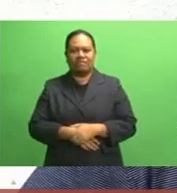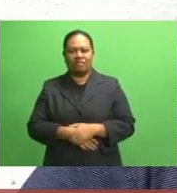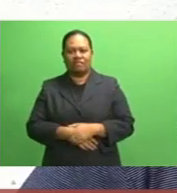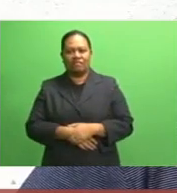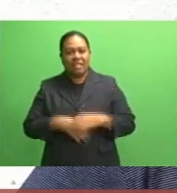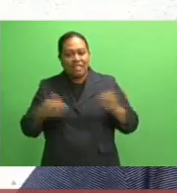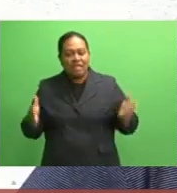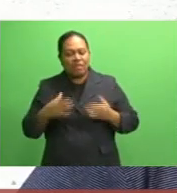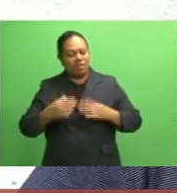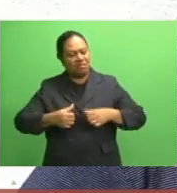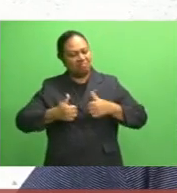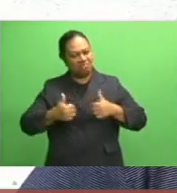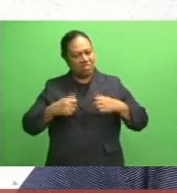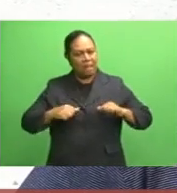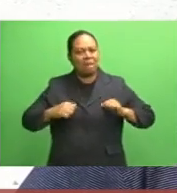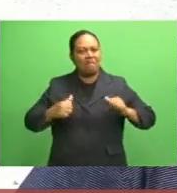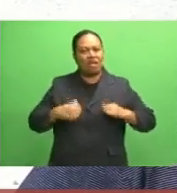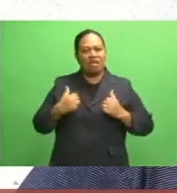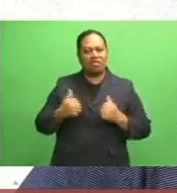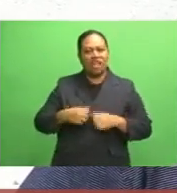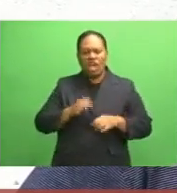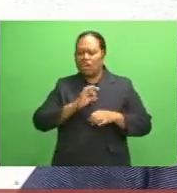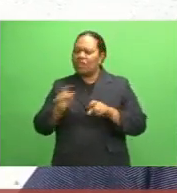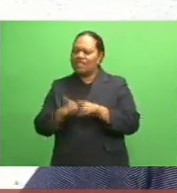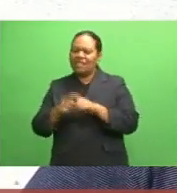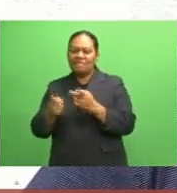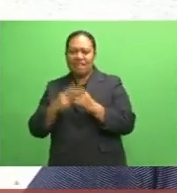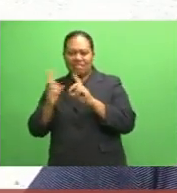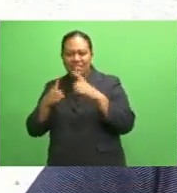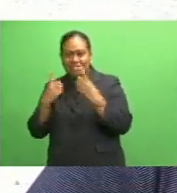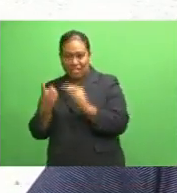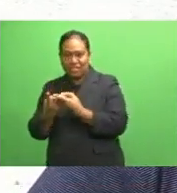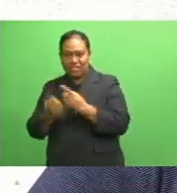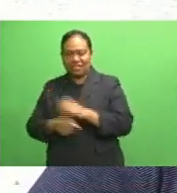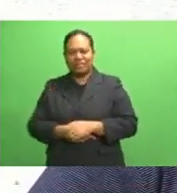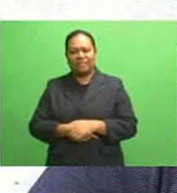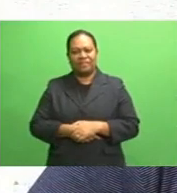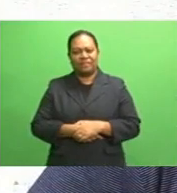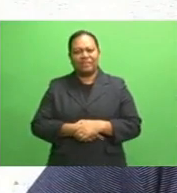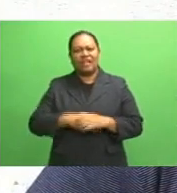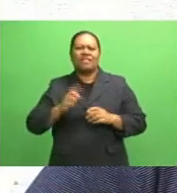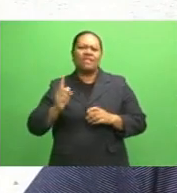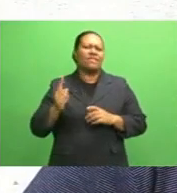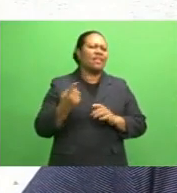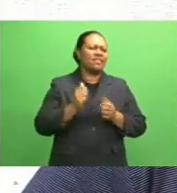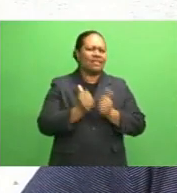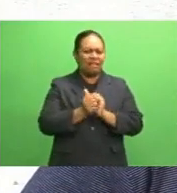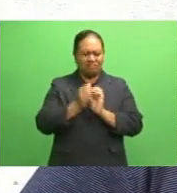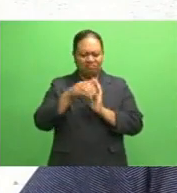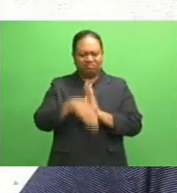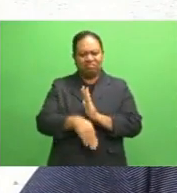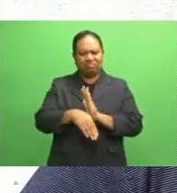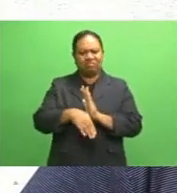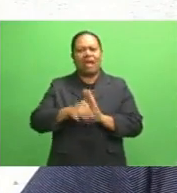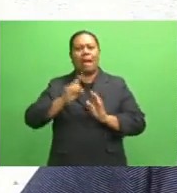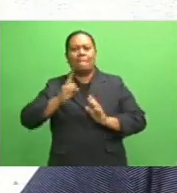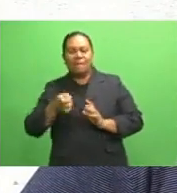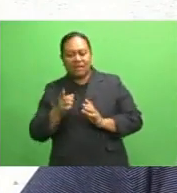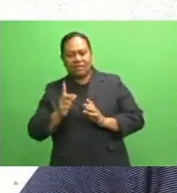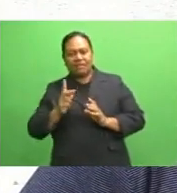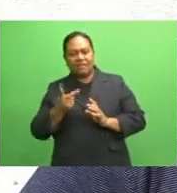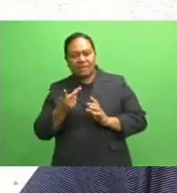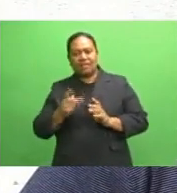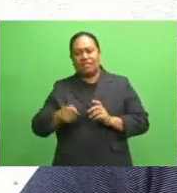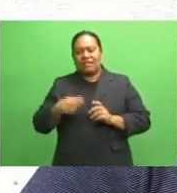pride, unlike other districts, but we were down in the first game, but we came out fighting like wounded tiger on